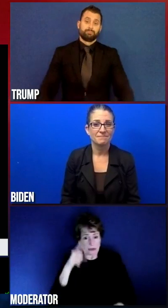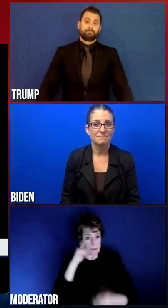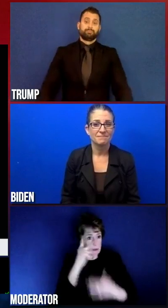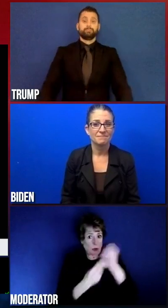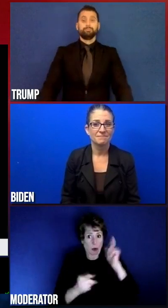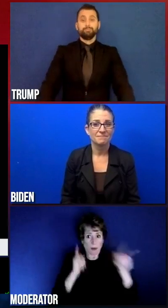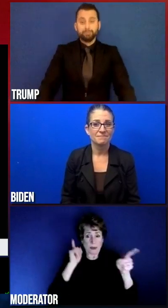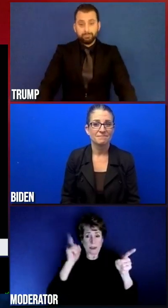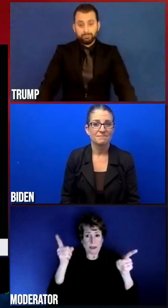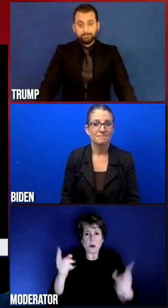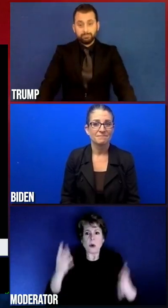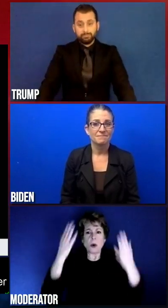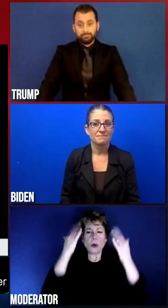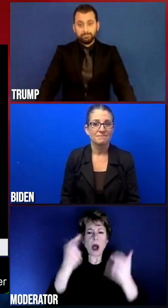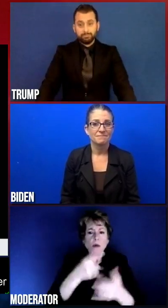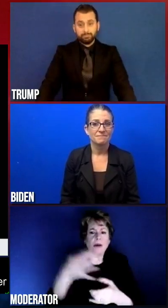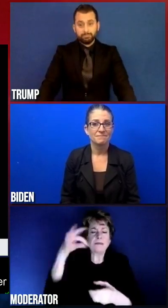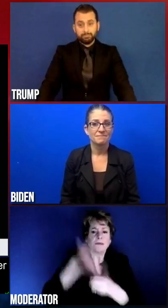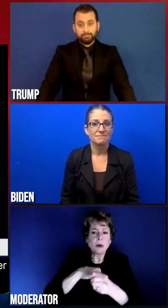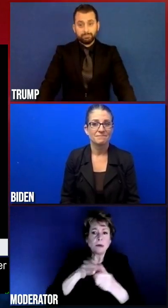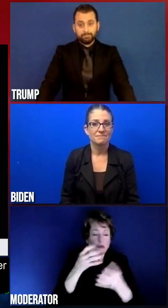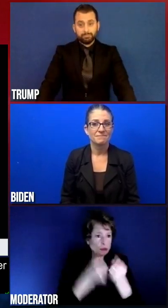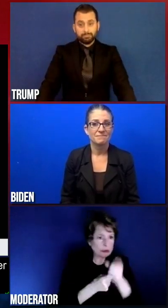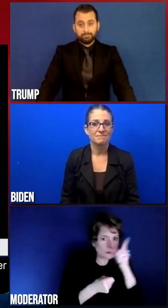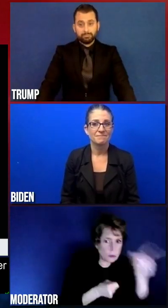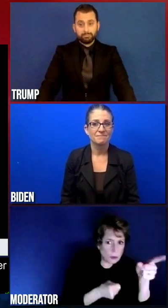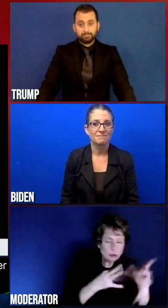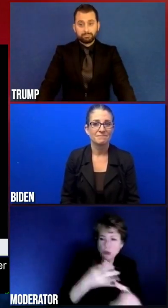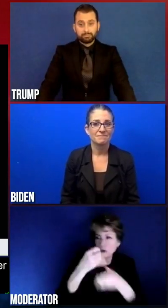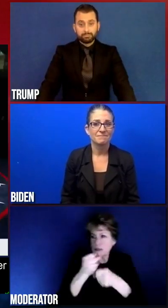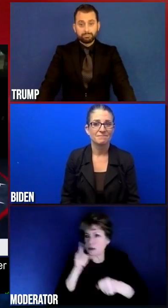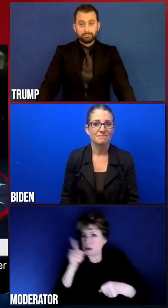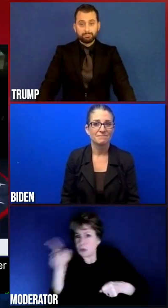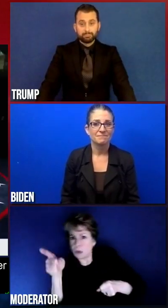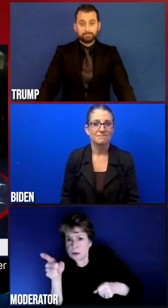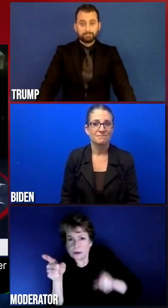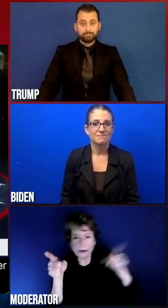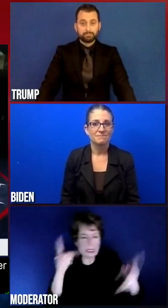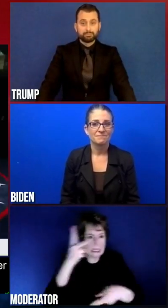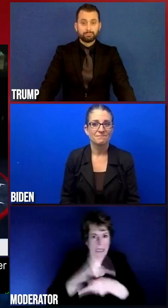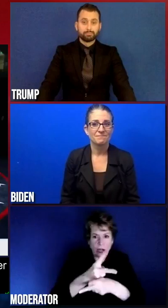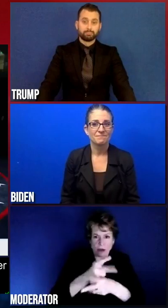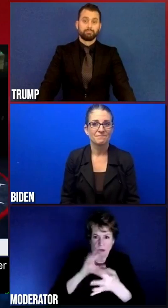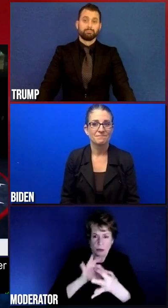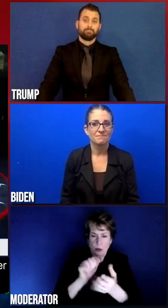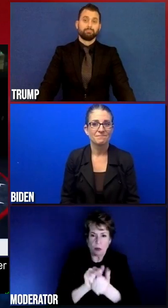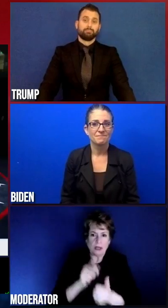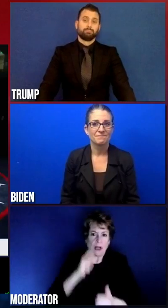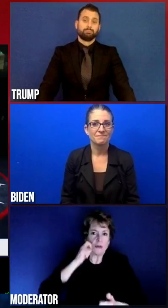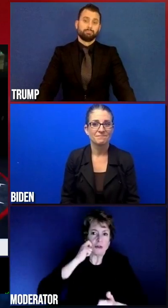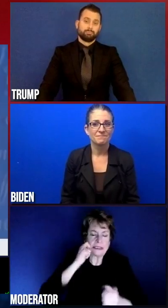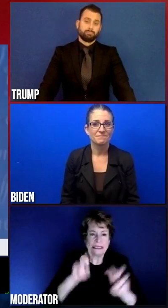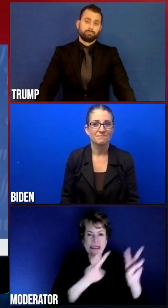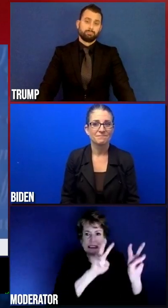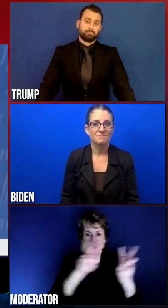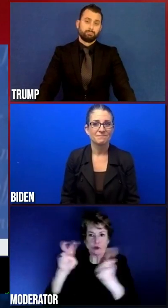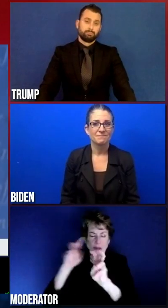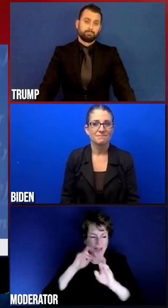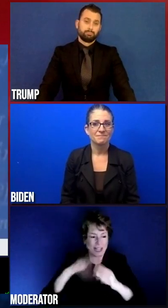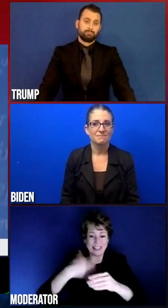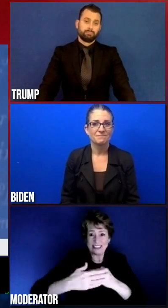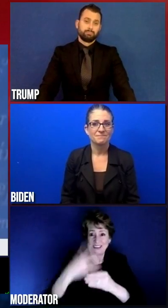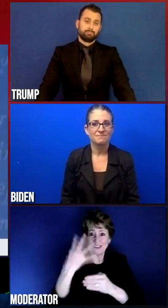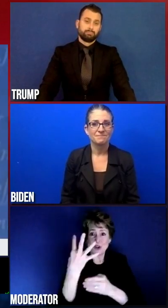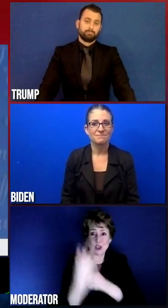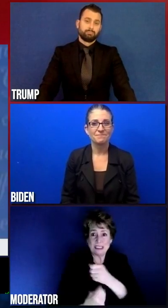your opponent to deal with the race issues facing this country over the next 4 years? Vice President Biden, you go first.